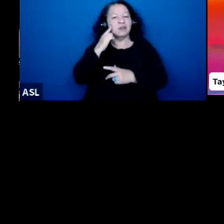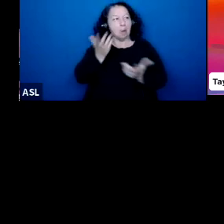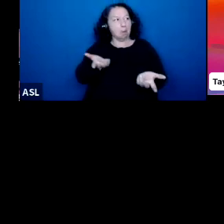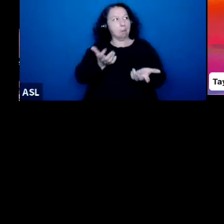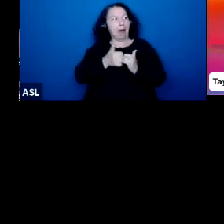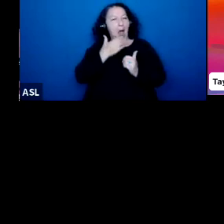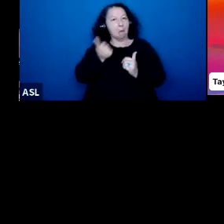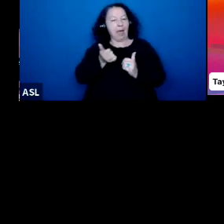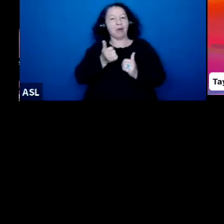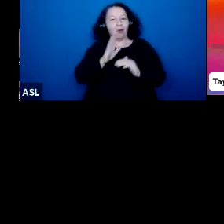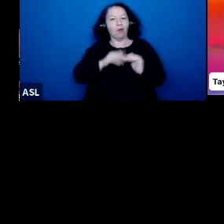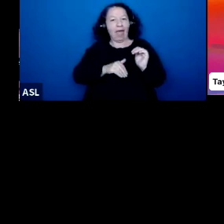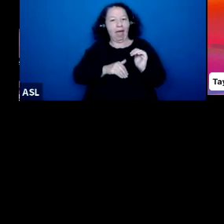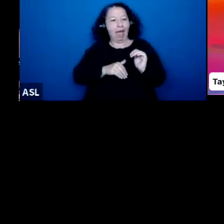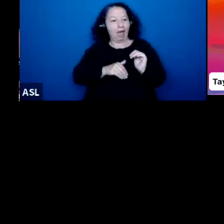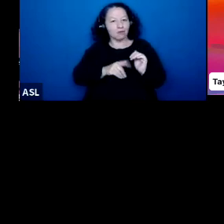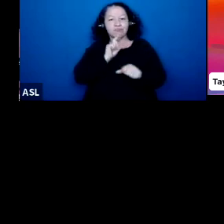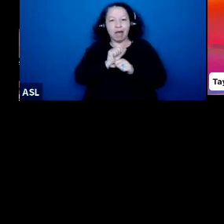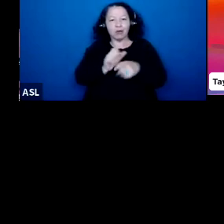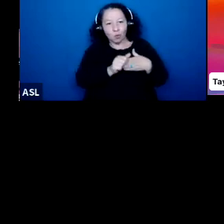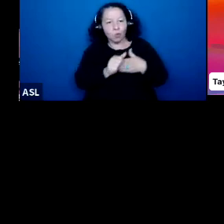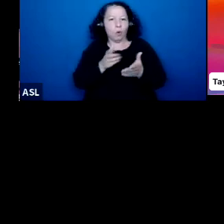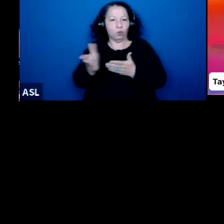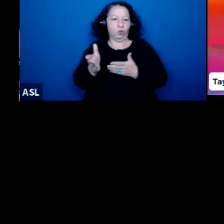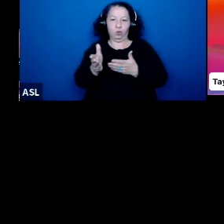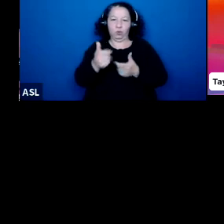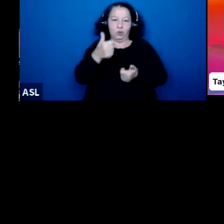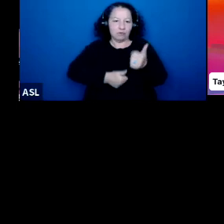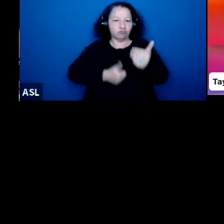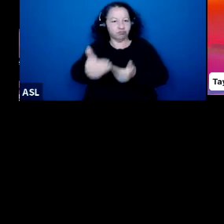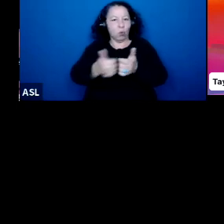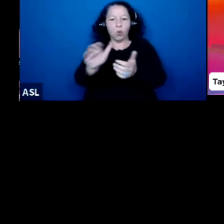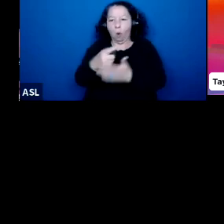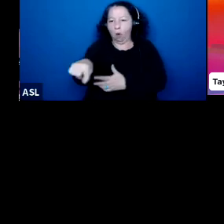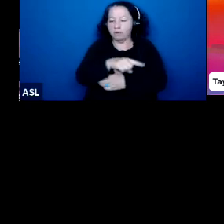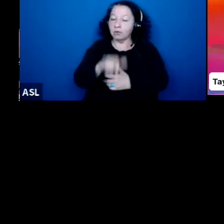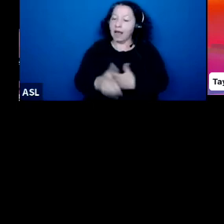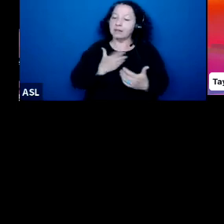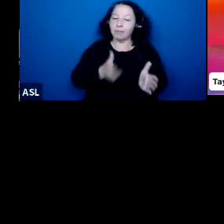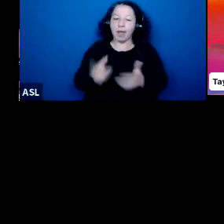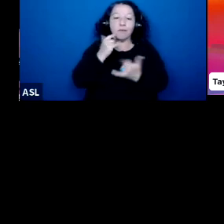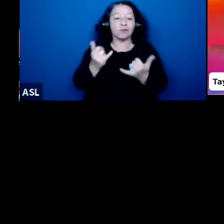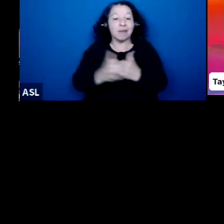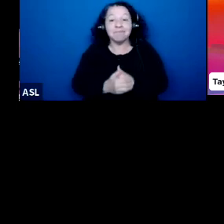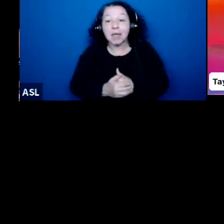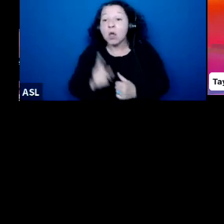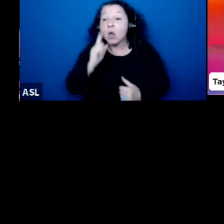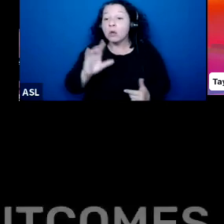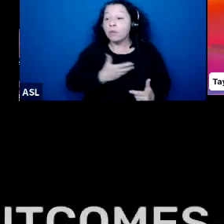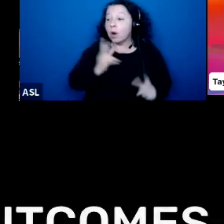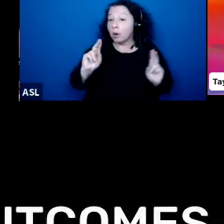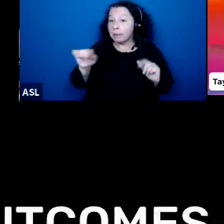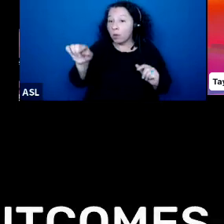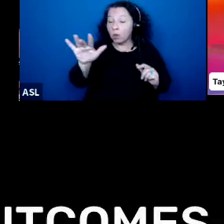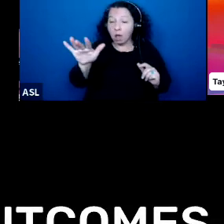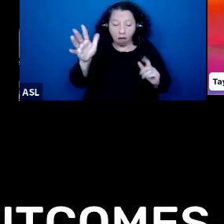that's what we're going to be doing. So just for our folks, so we're all on the same page.